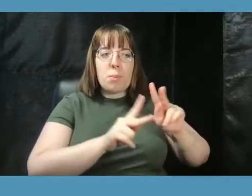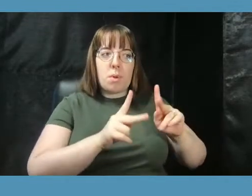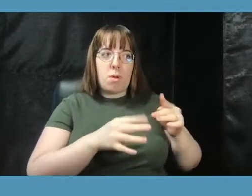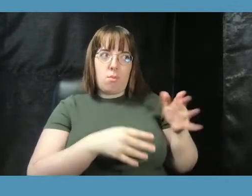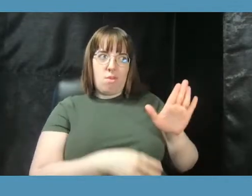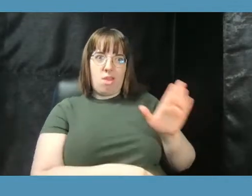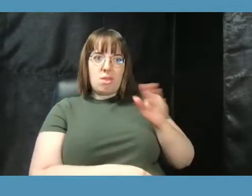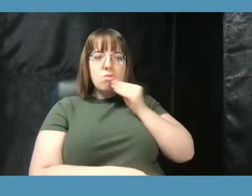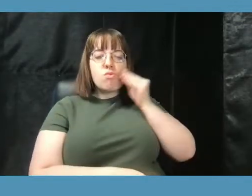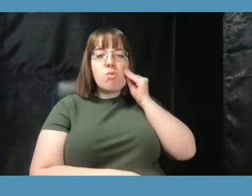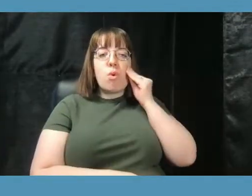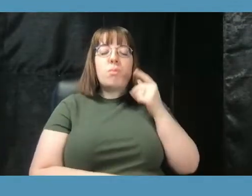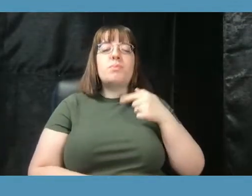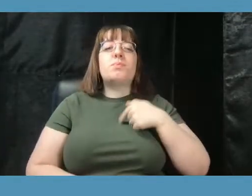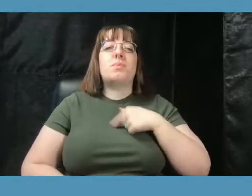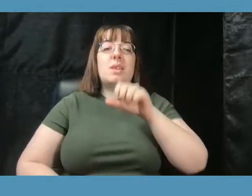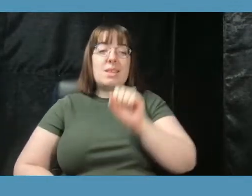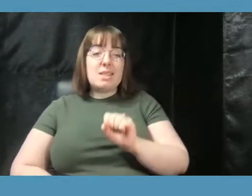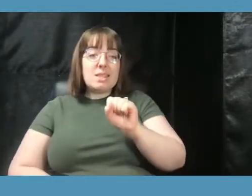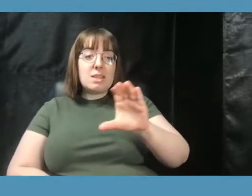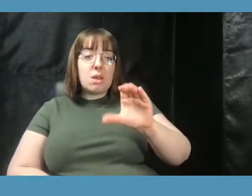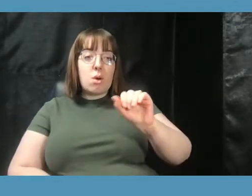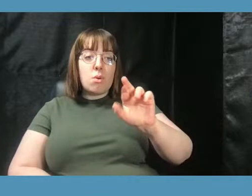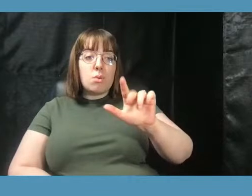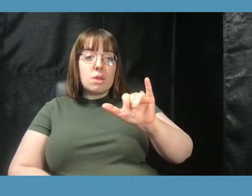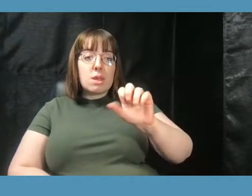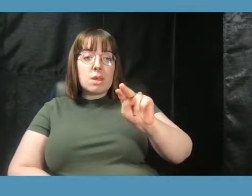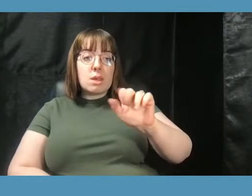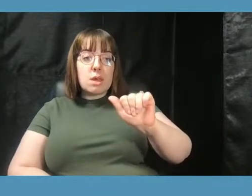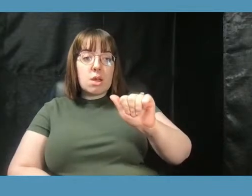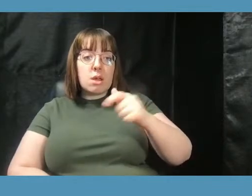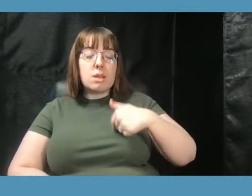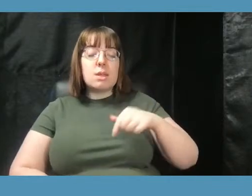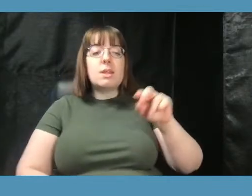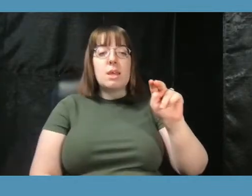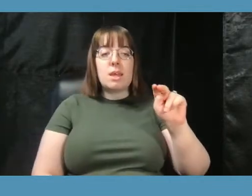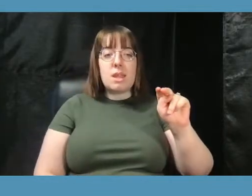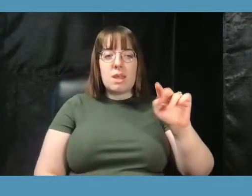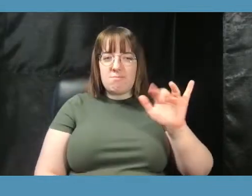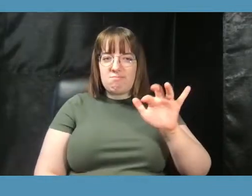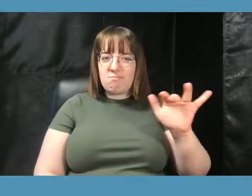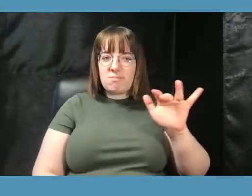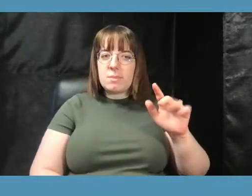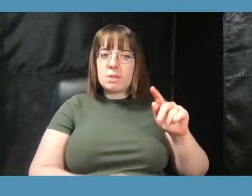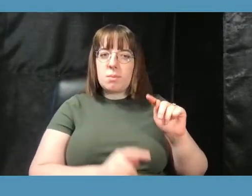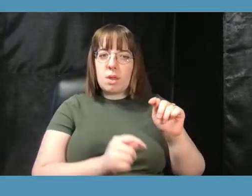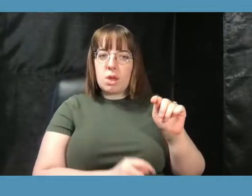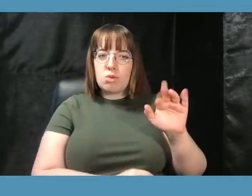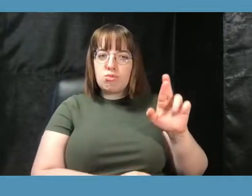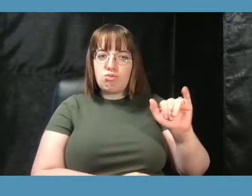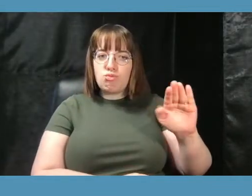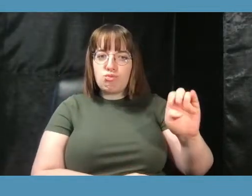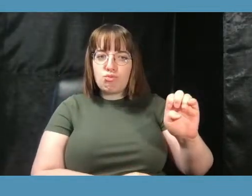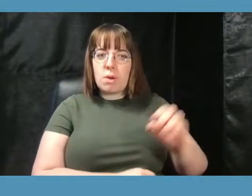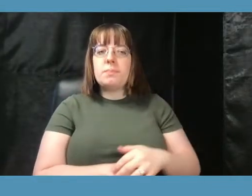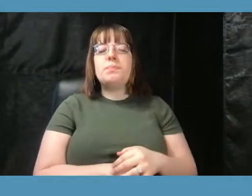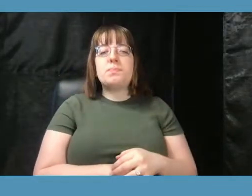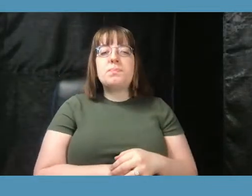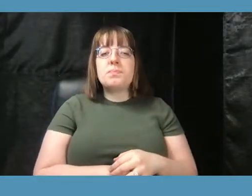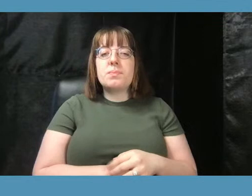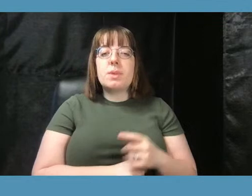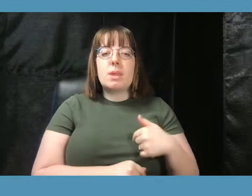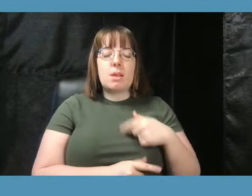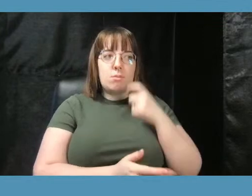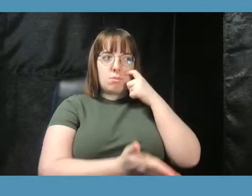Carolina, the historical homelands of the Natchez-Cusco peoples. Wherever we are, let us acknowledge all